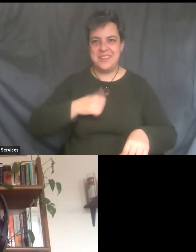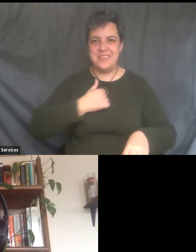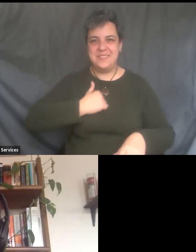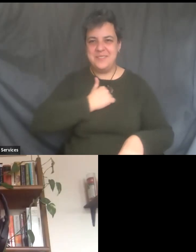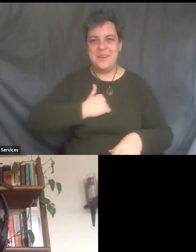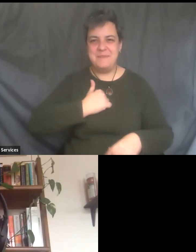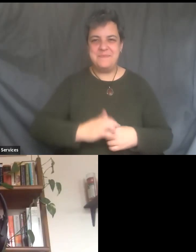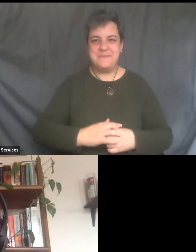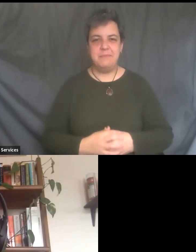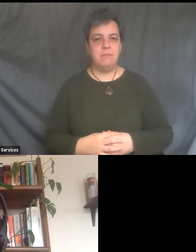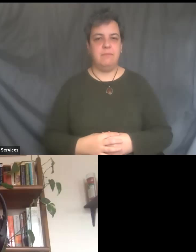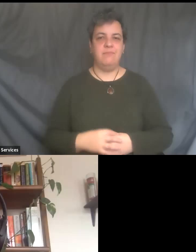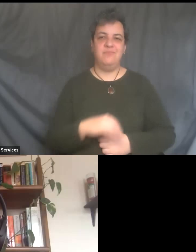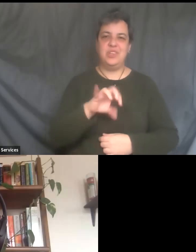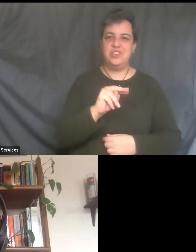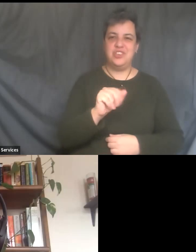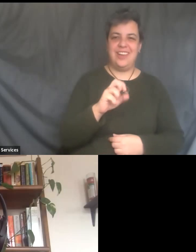No problem.